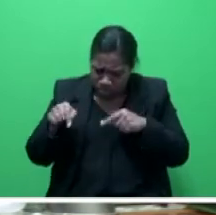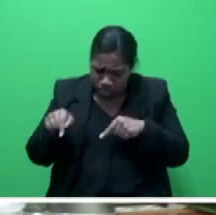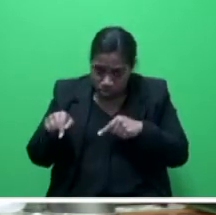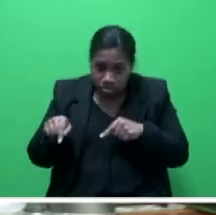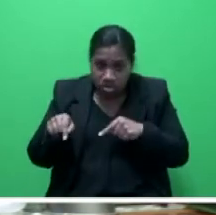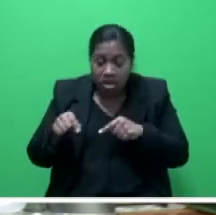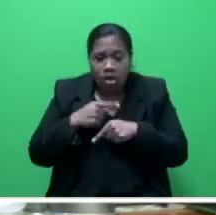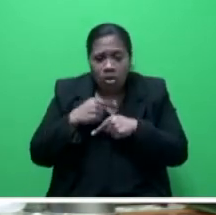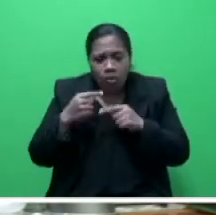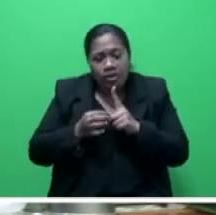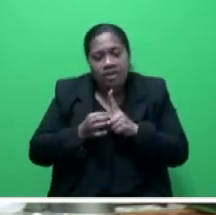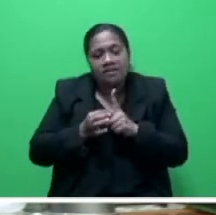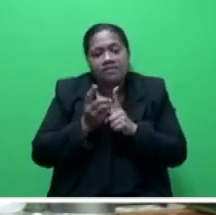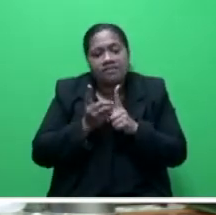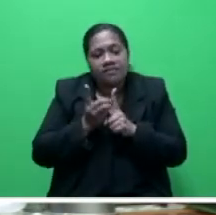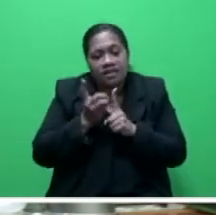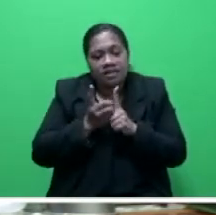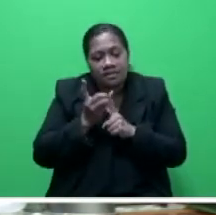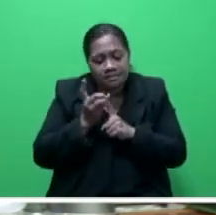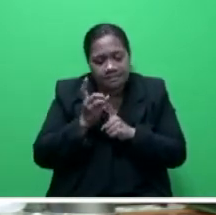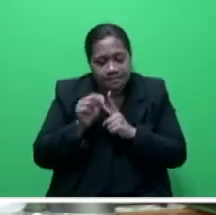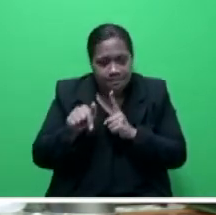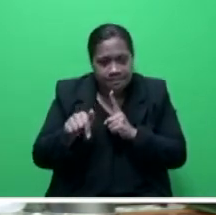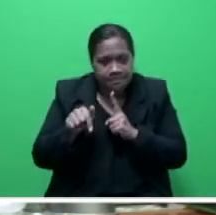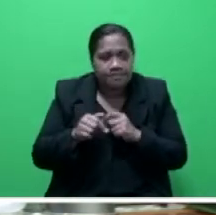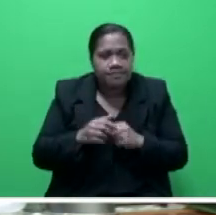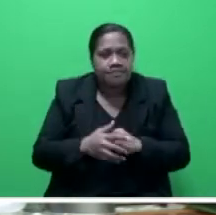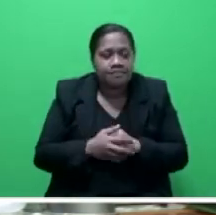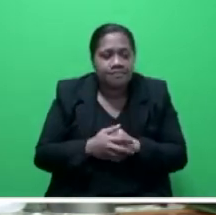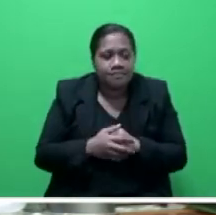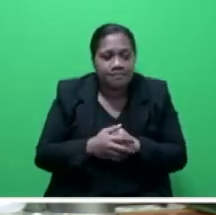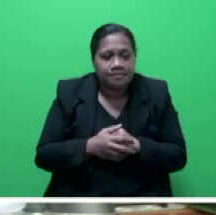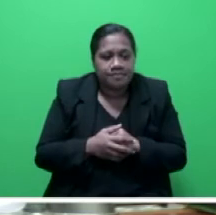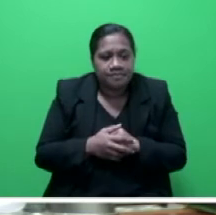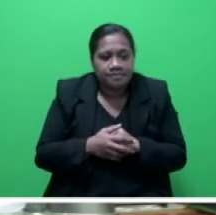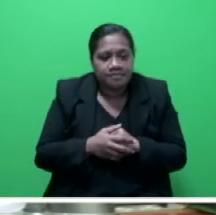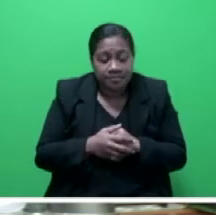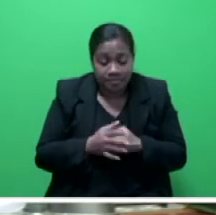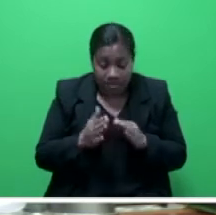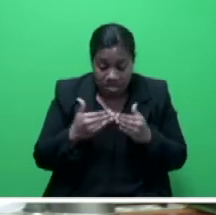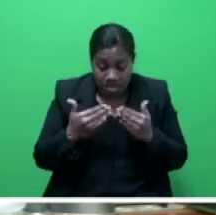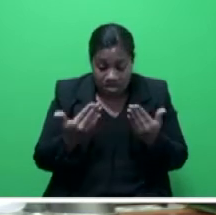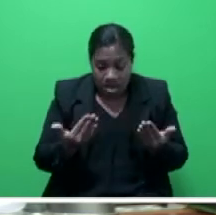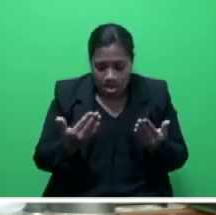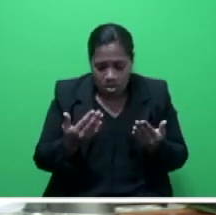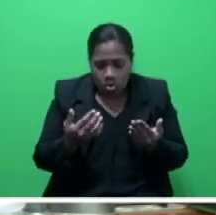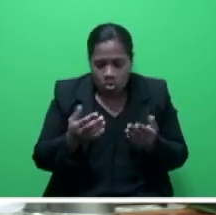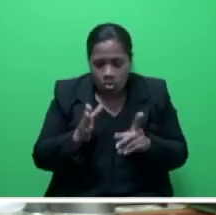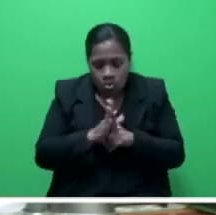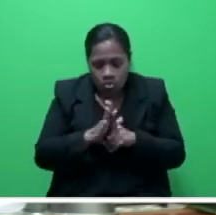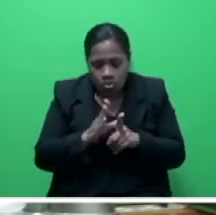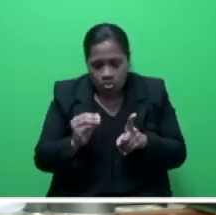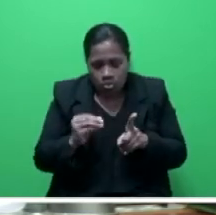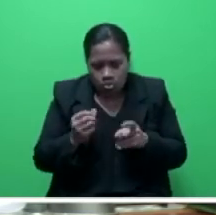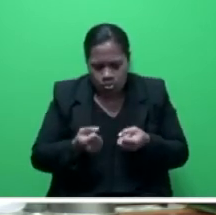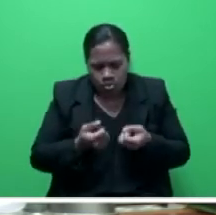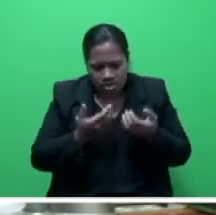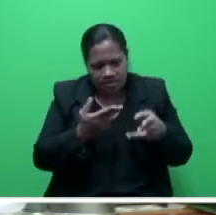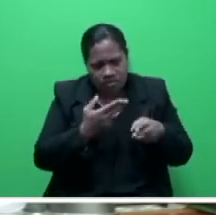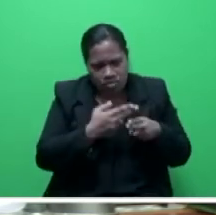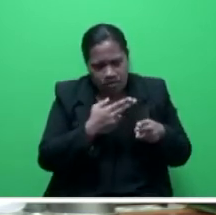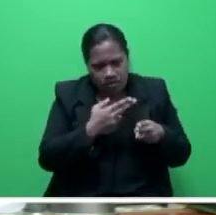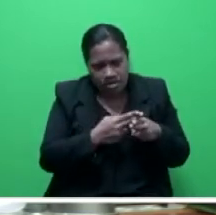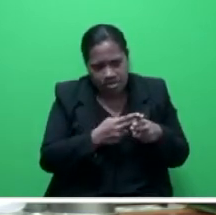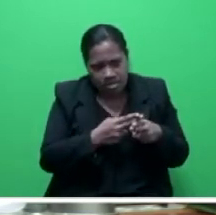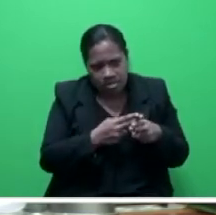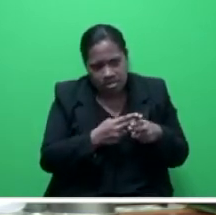have developed this particular medium, which we can now, for example, give it to farmers, which they can